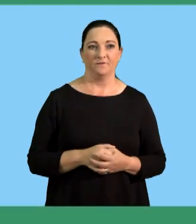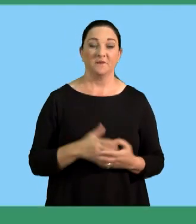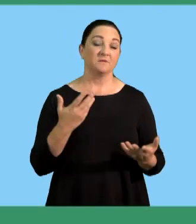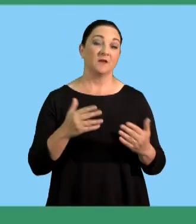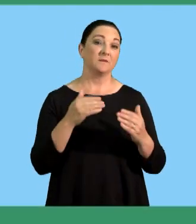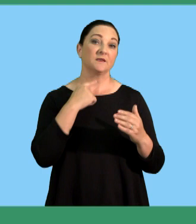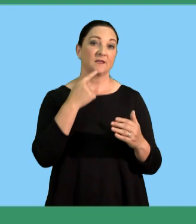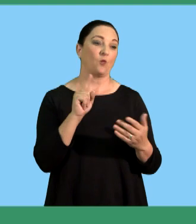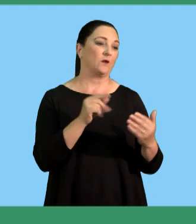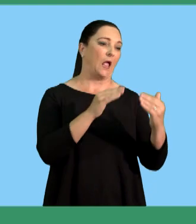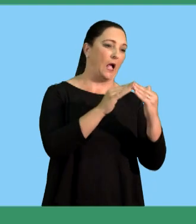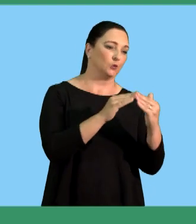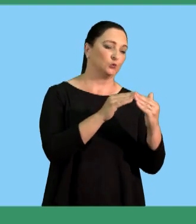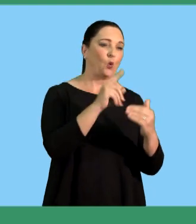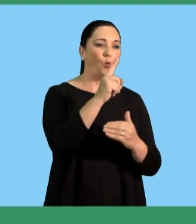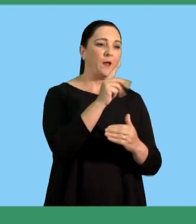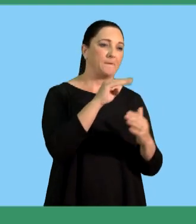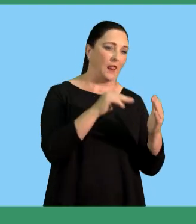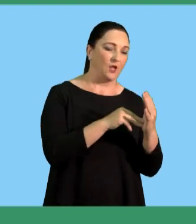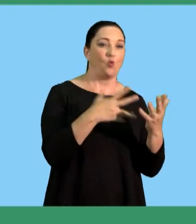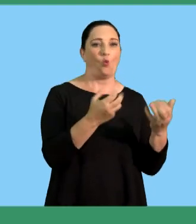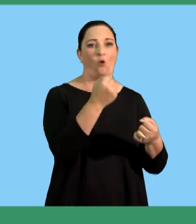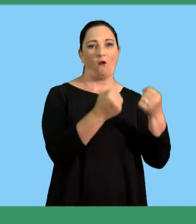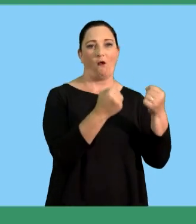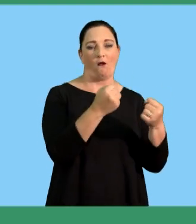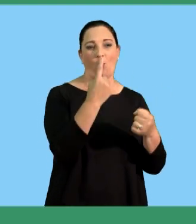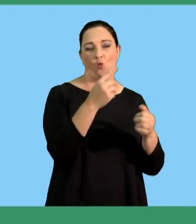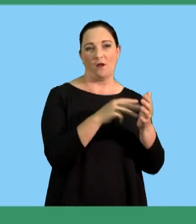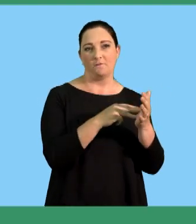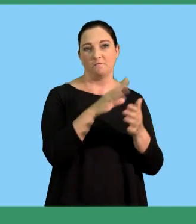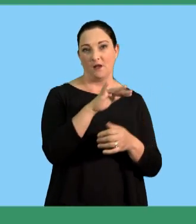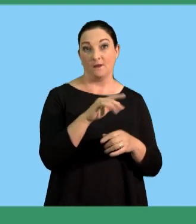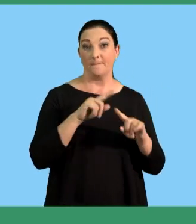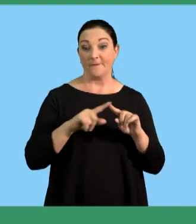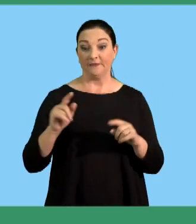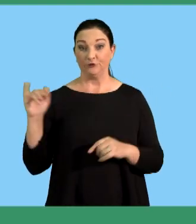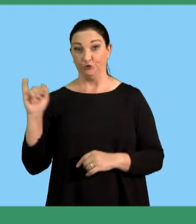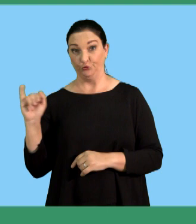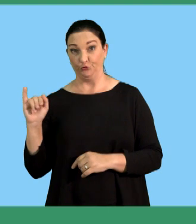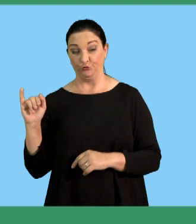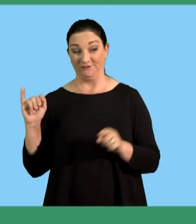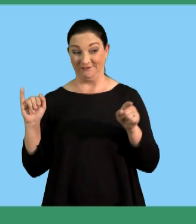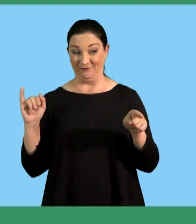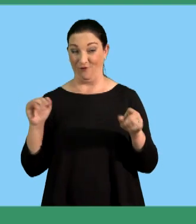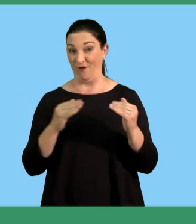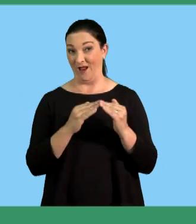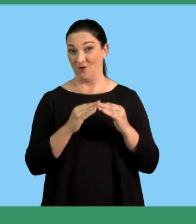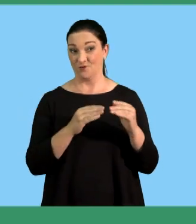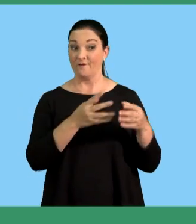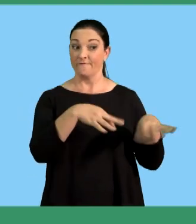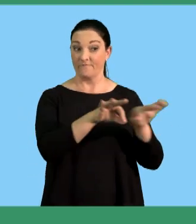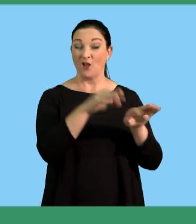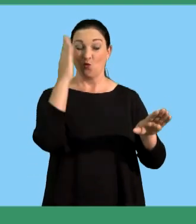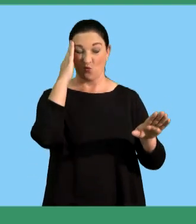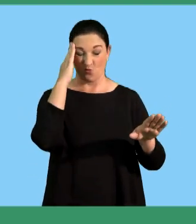Let's say the house is 1 million or the car is 1 million, but the insurance taken on this house, which has the